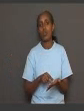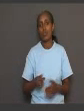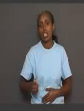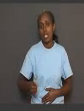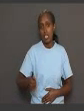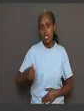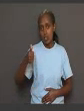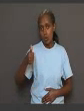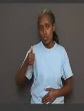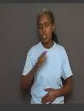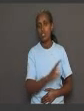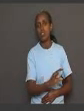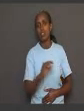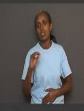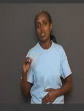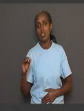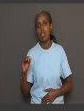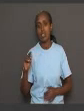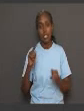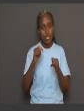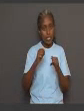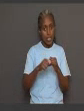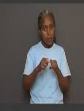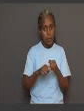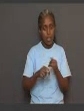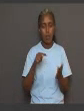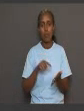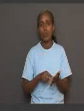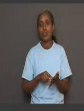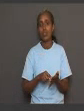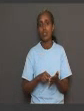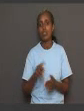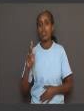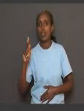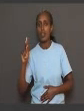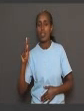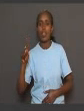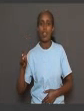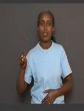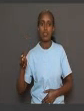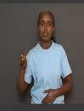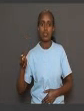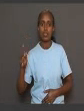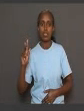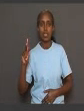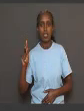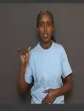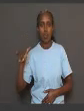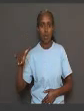origin and its terminal point at kx,